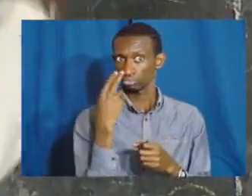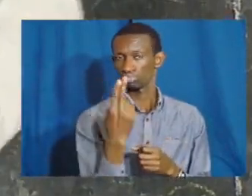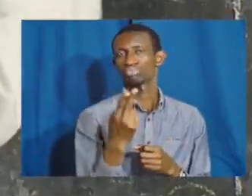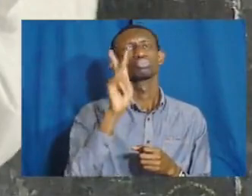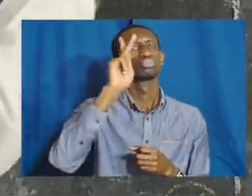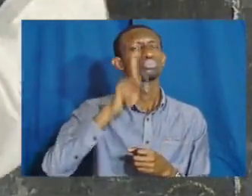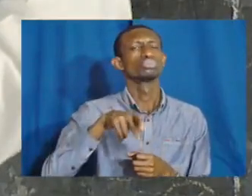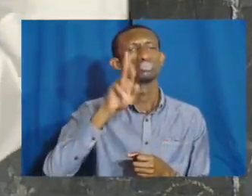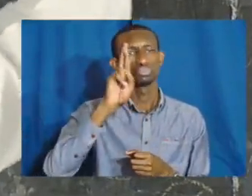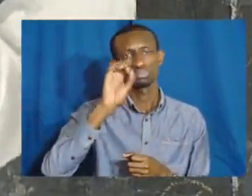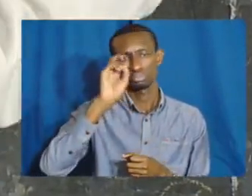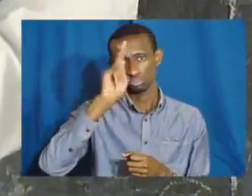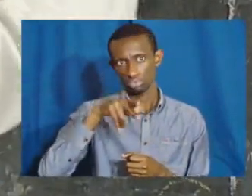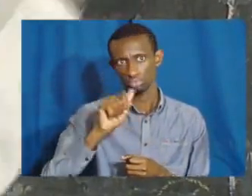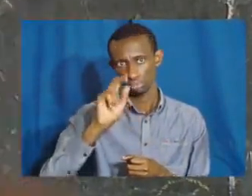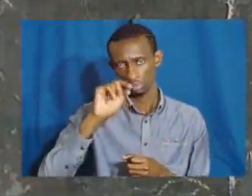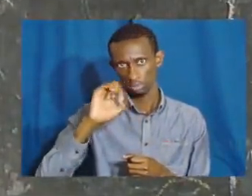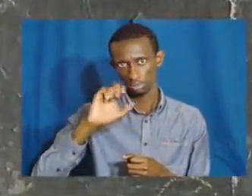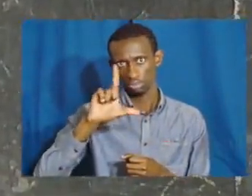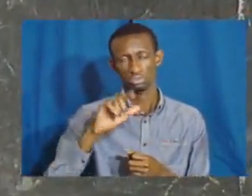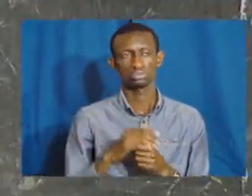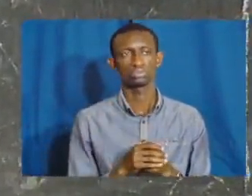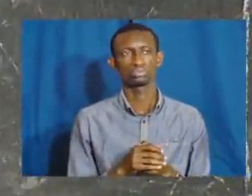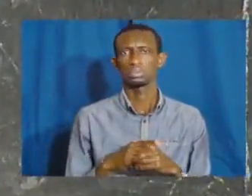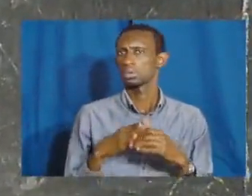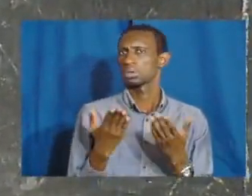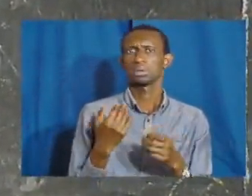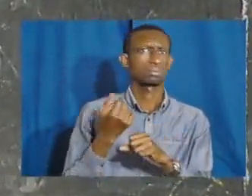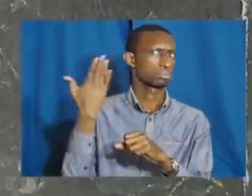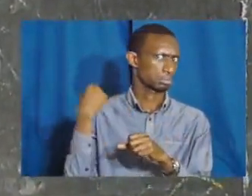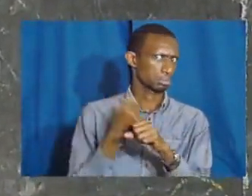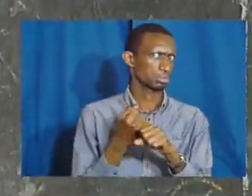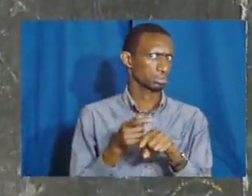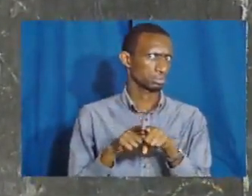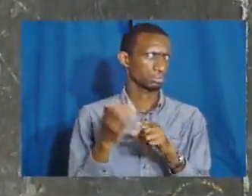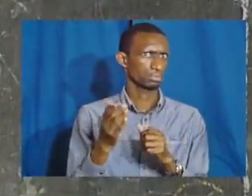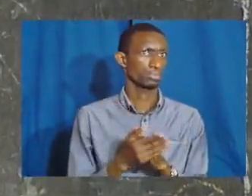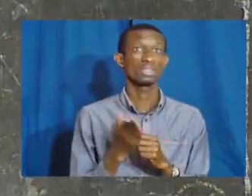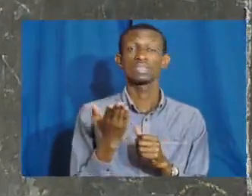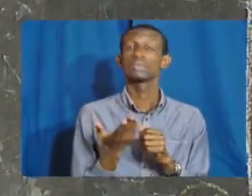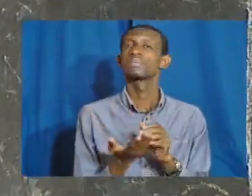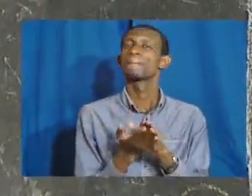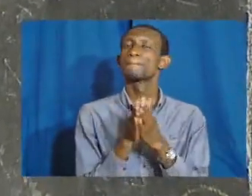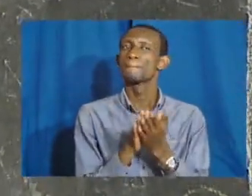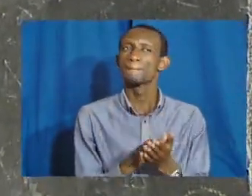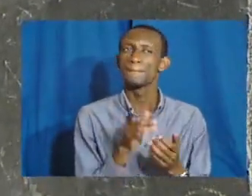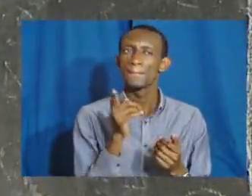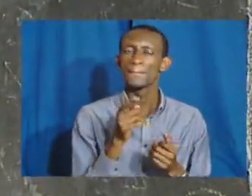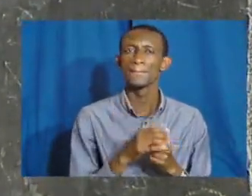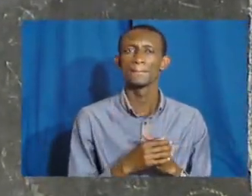2-propanol. 2-methyl propanol, as we did like this. So that will be